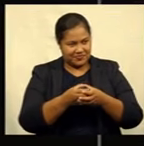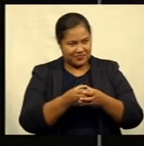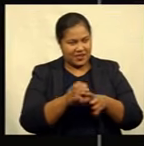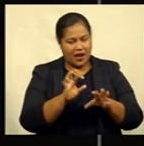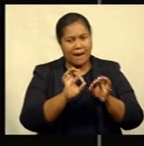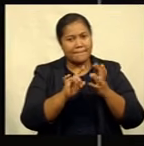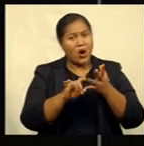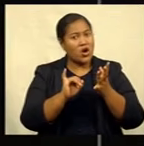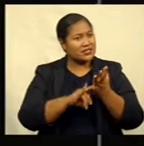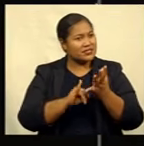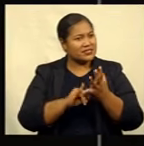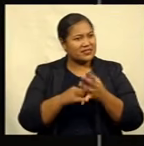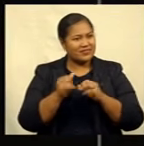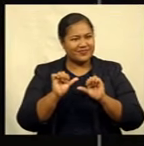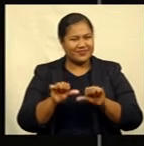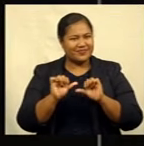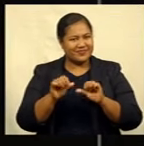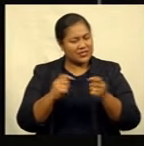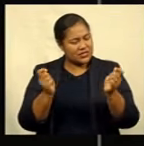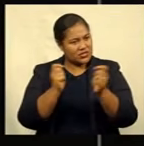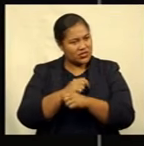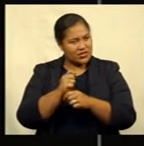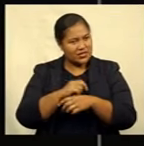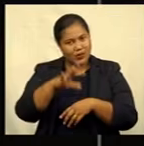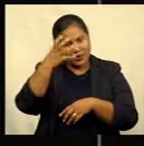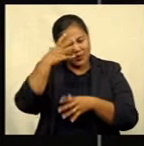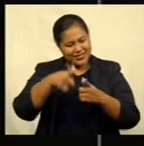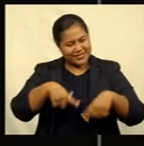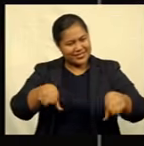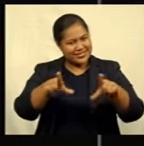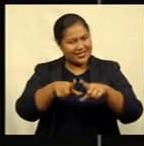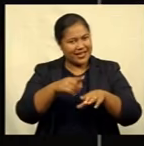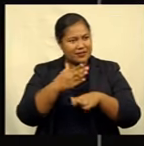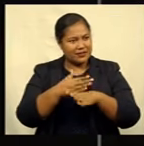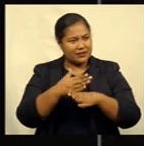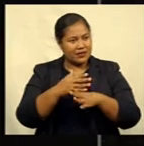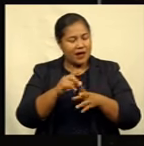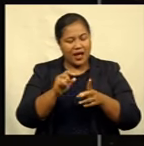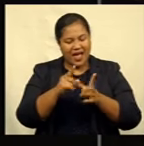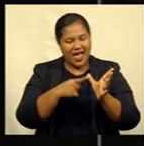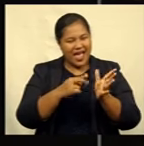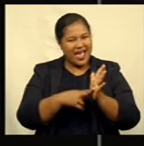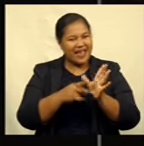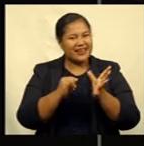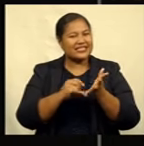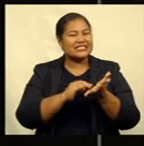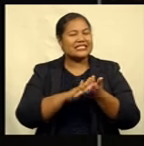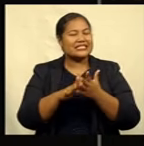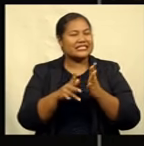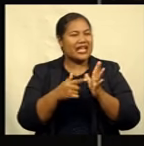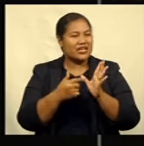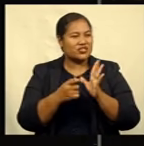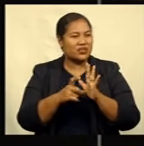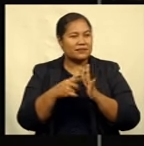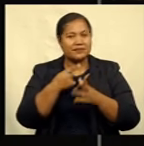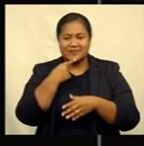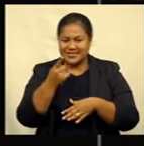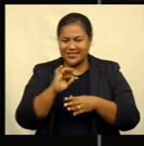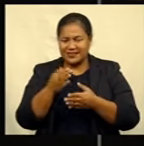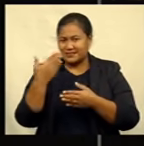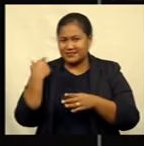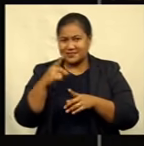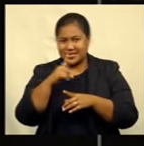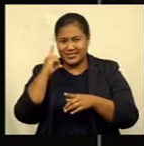Coates has defended his awkward exchange with Queensland Premier Anastasia Palaszczuk. Coates drew criticism yesterday